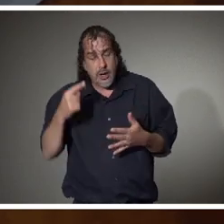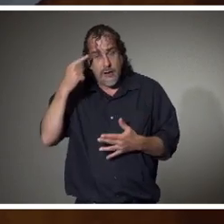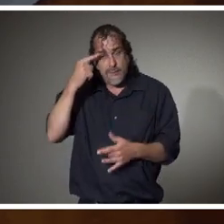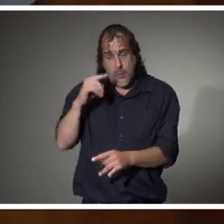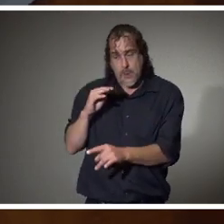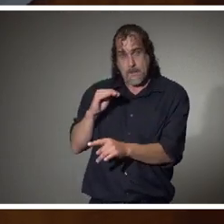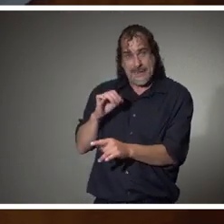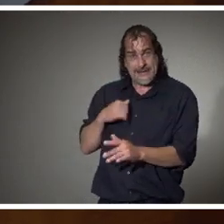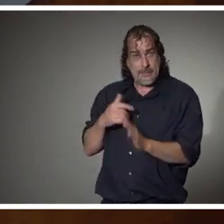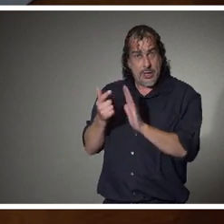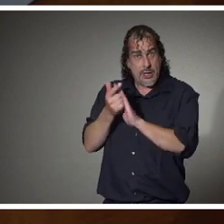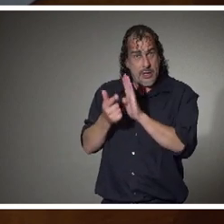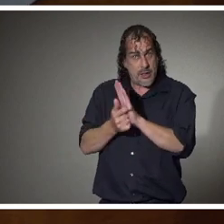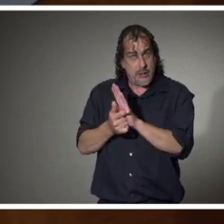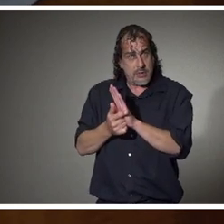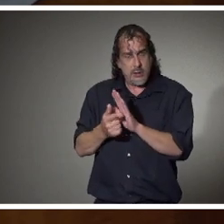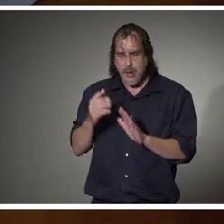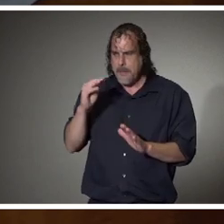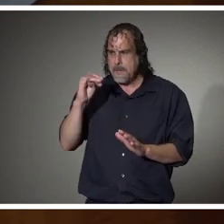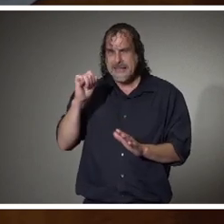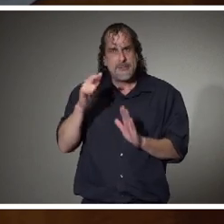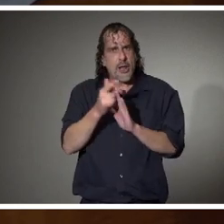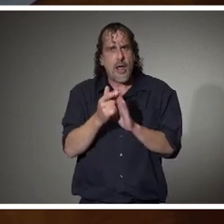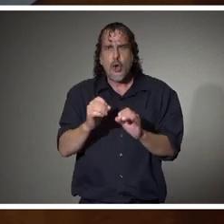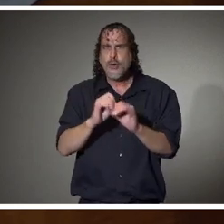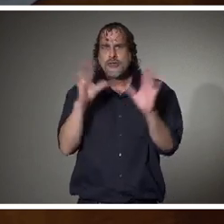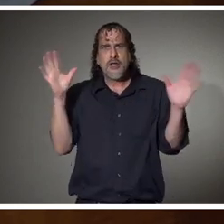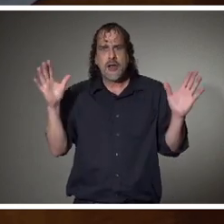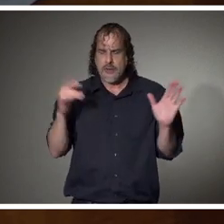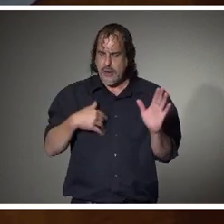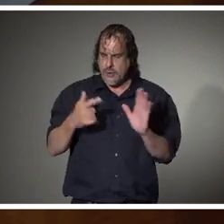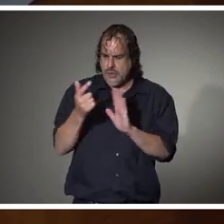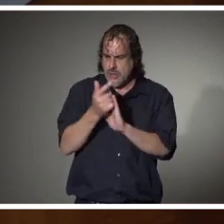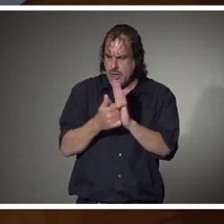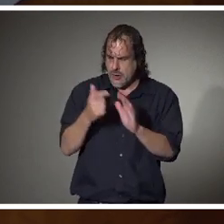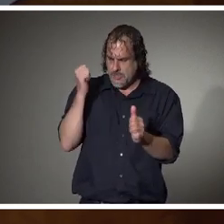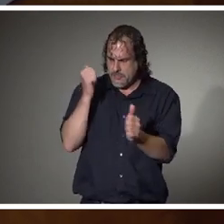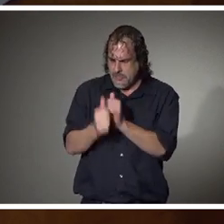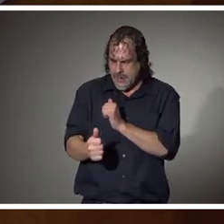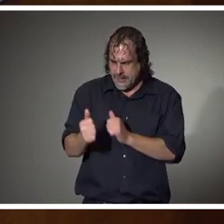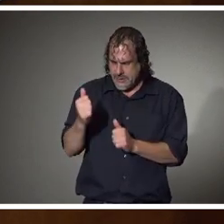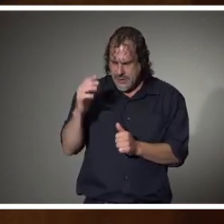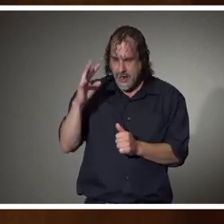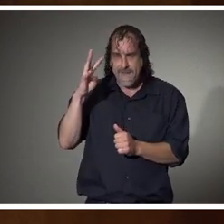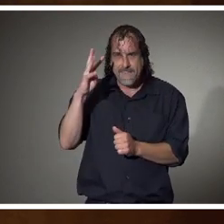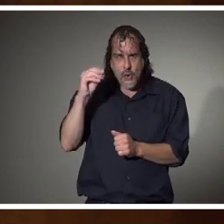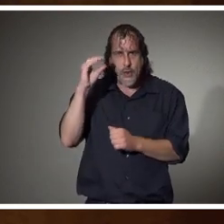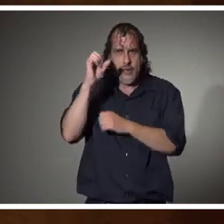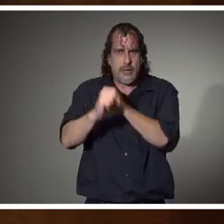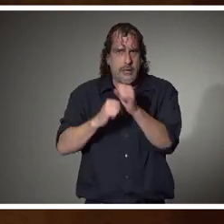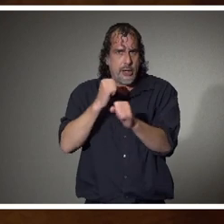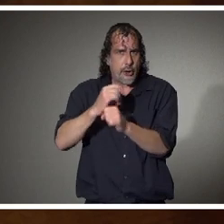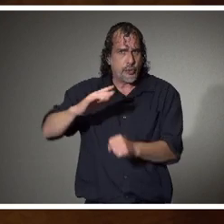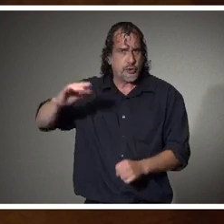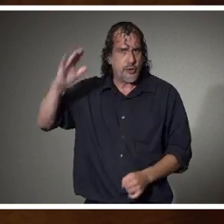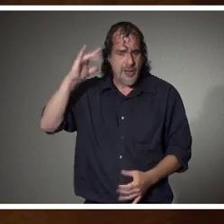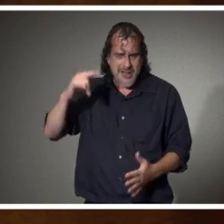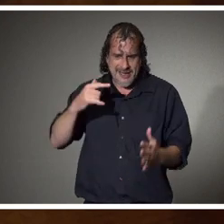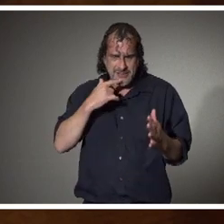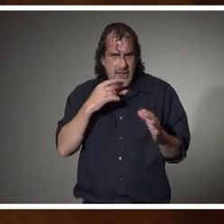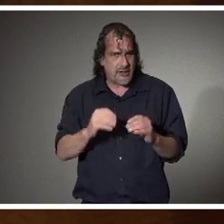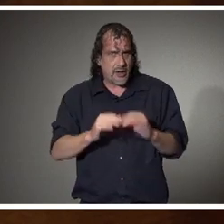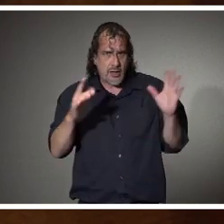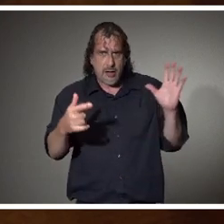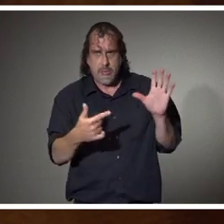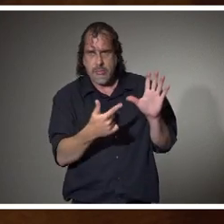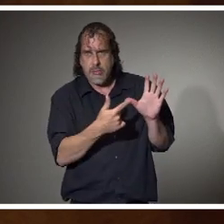law, Mississippi law is very clear. There was a law that was passed nearly four decades ago, which states, in